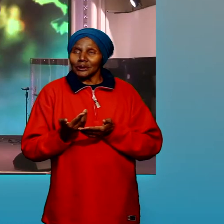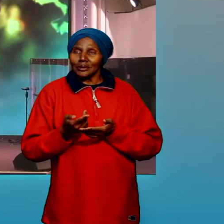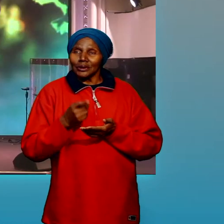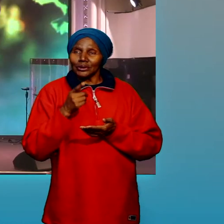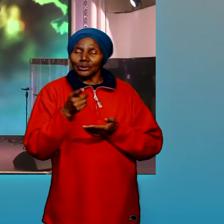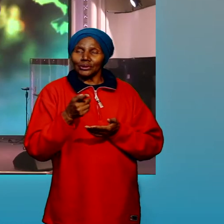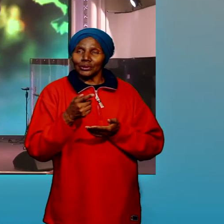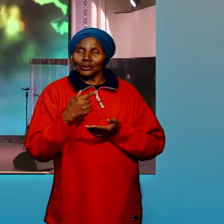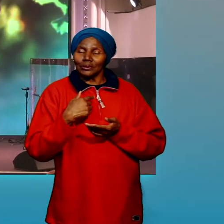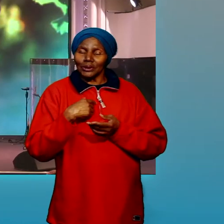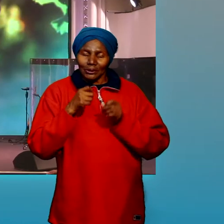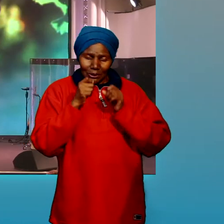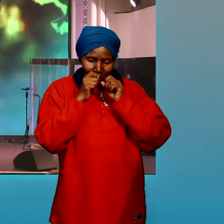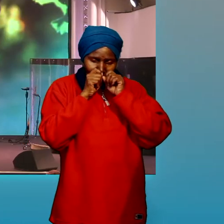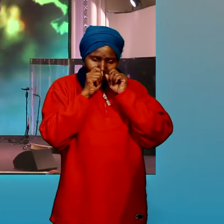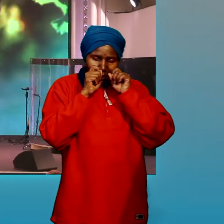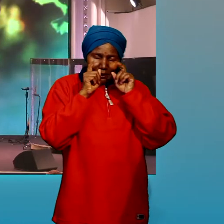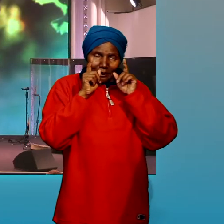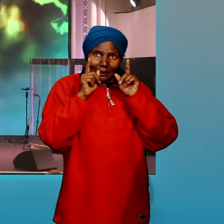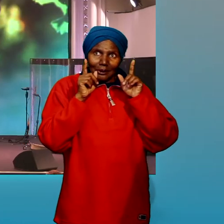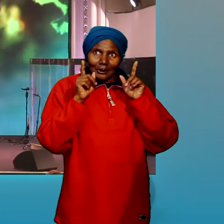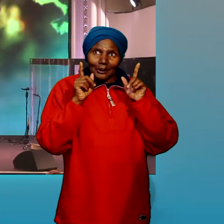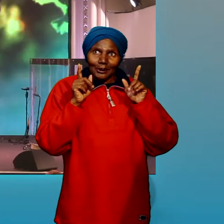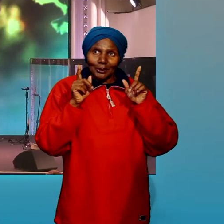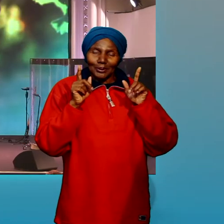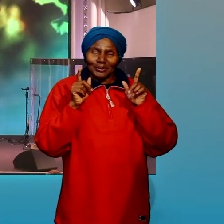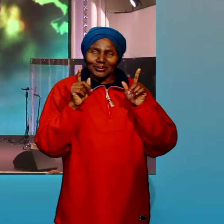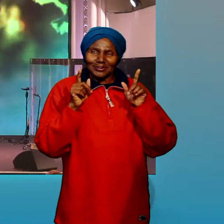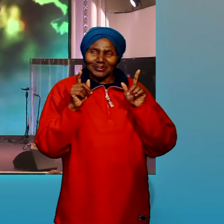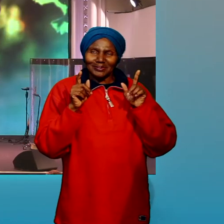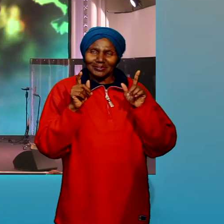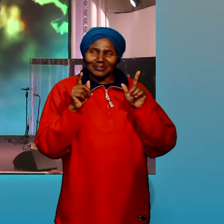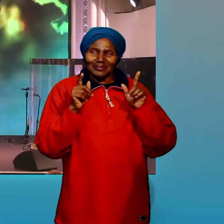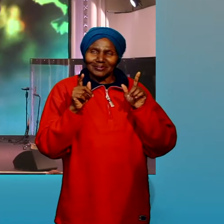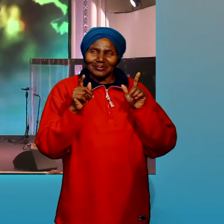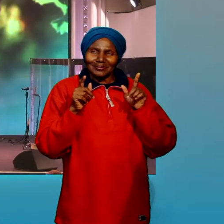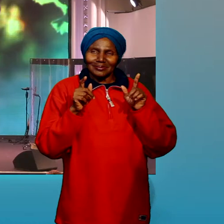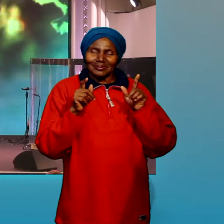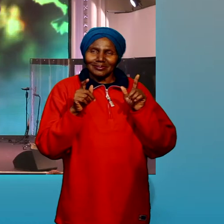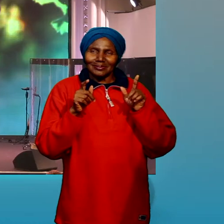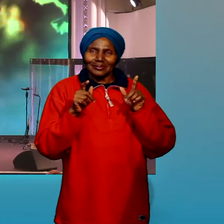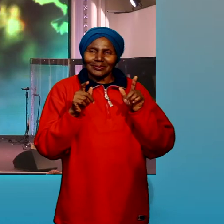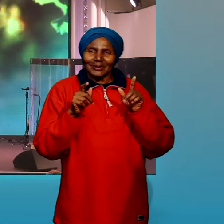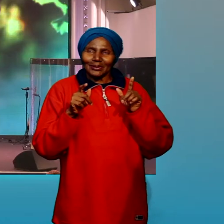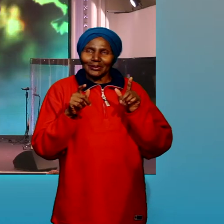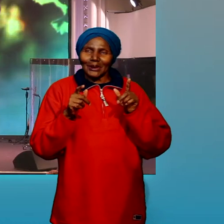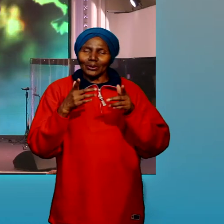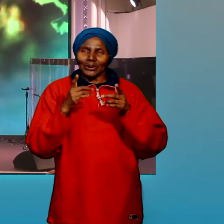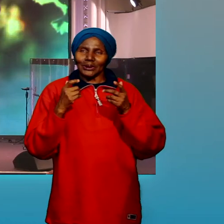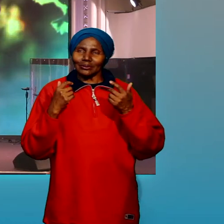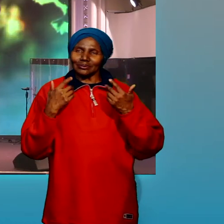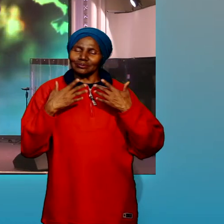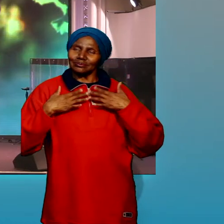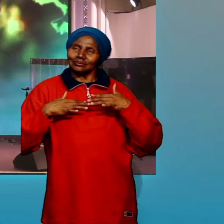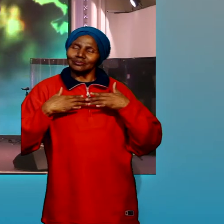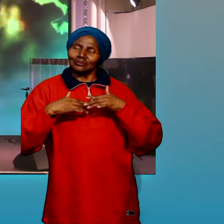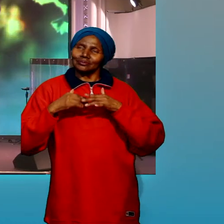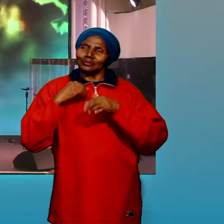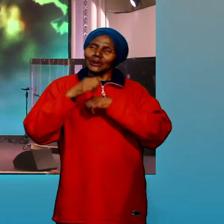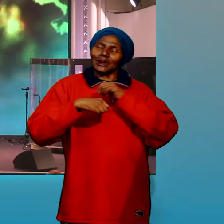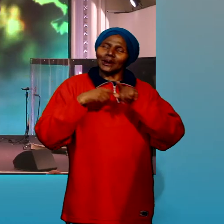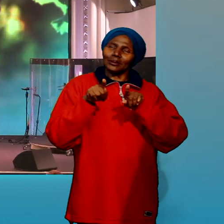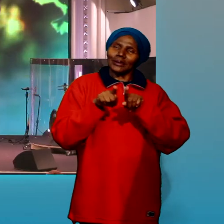I wake up and we get to put on the best of who we are in Jesus, we are being